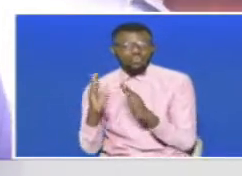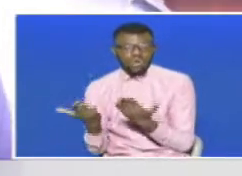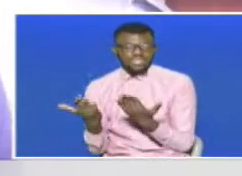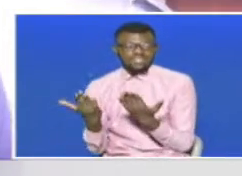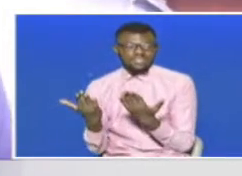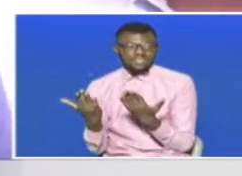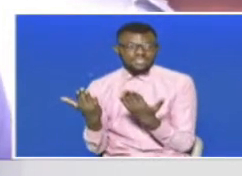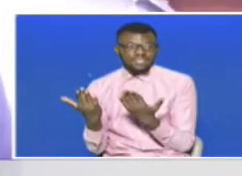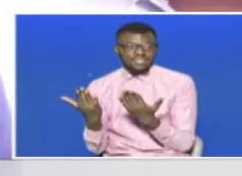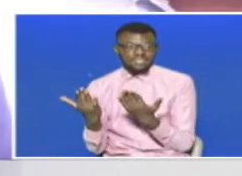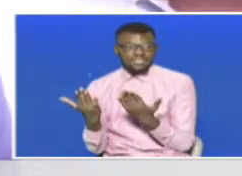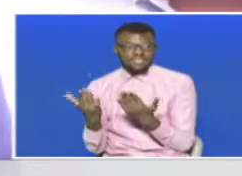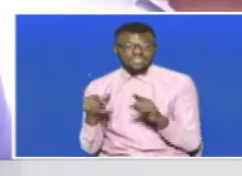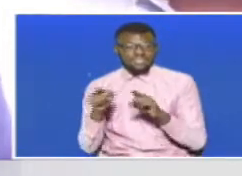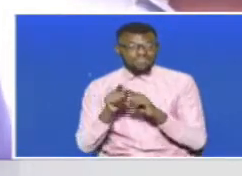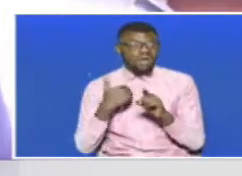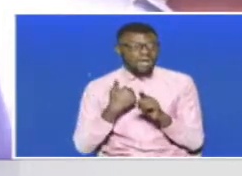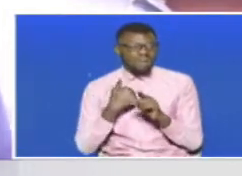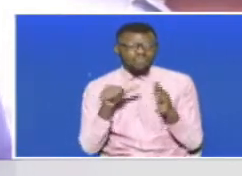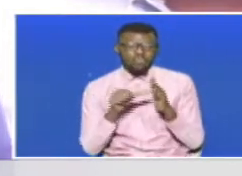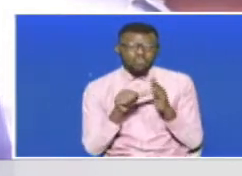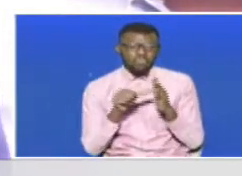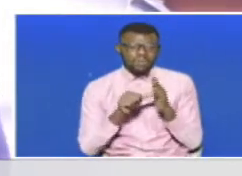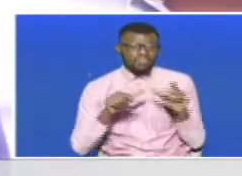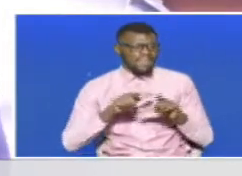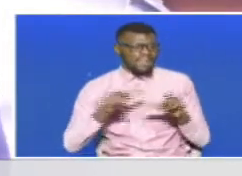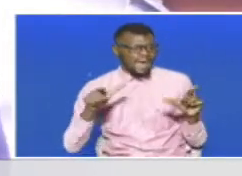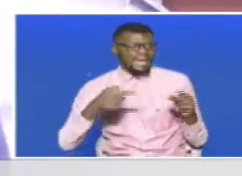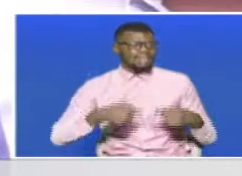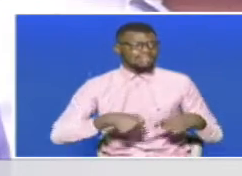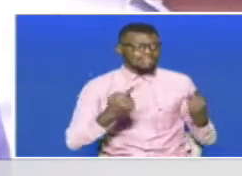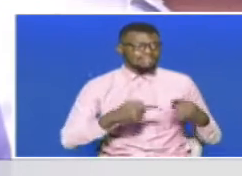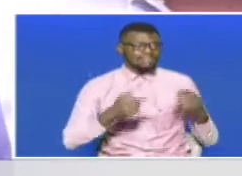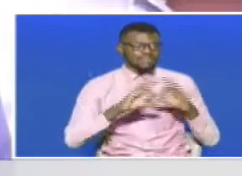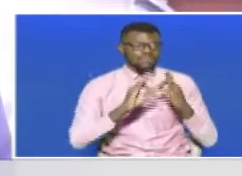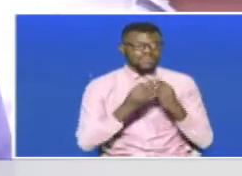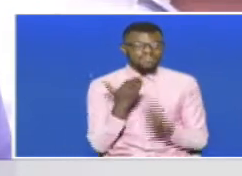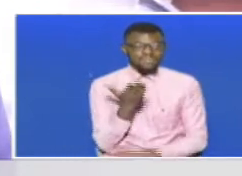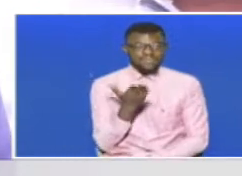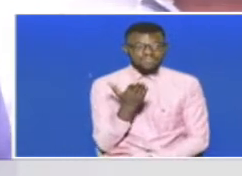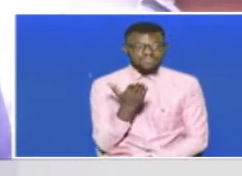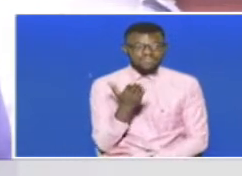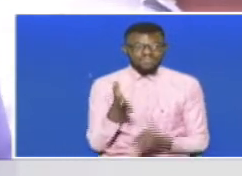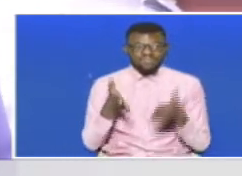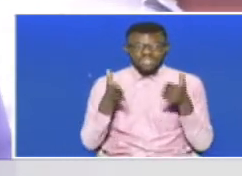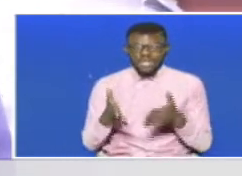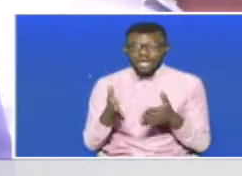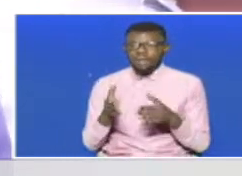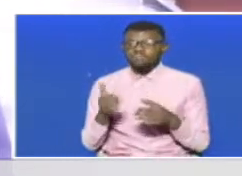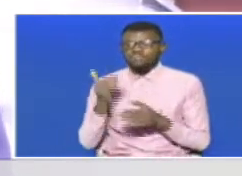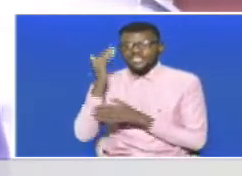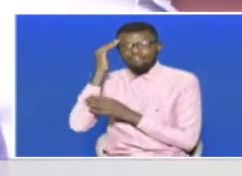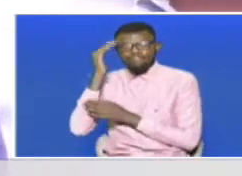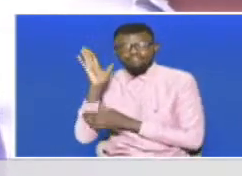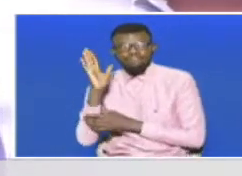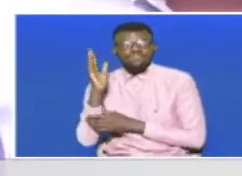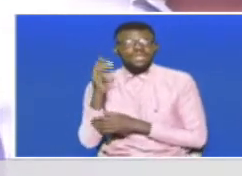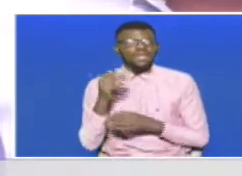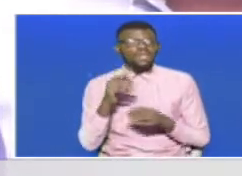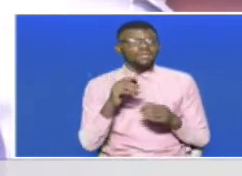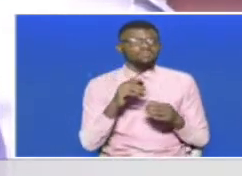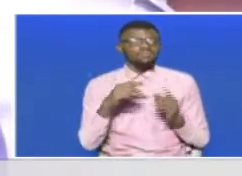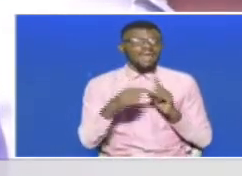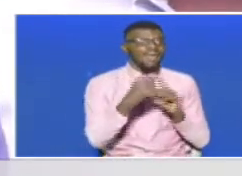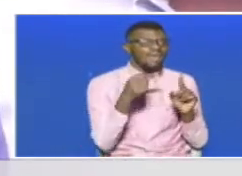And there has been issues of land dispute and wrangles within the family. So at this point in time, we cannot say it is arson, we cannot say it is